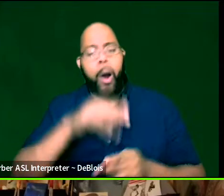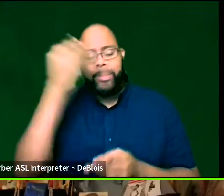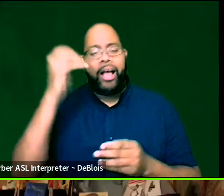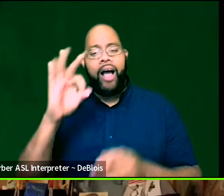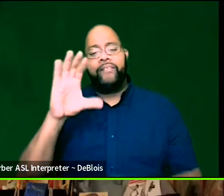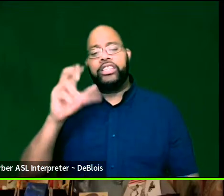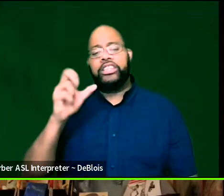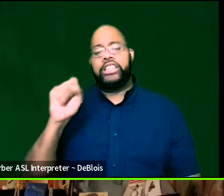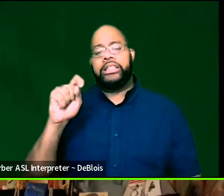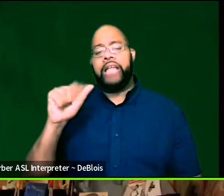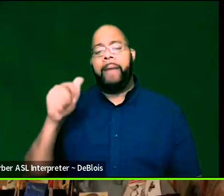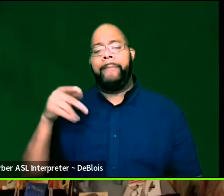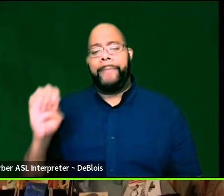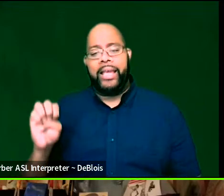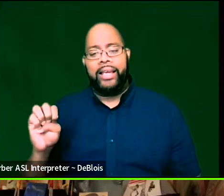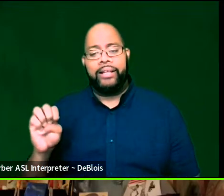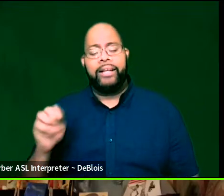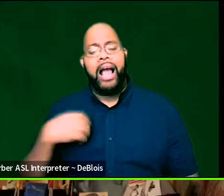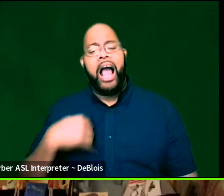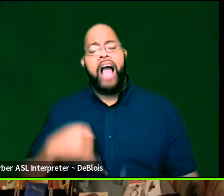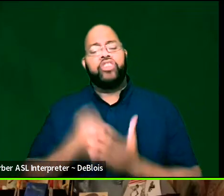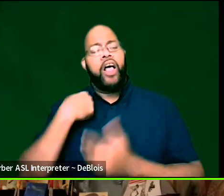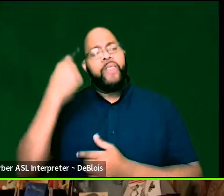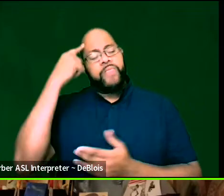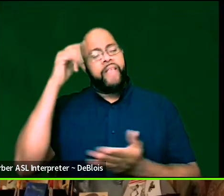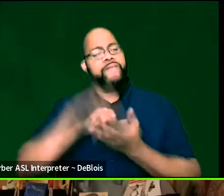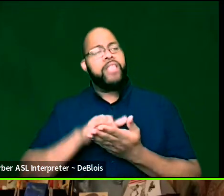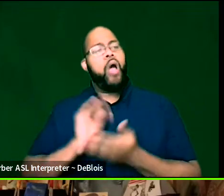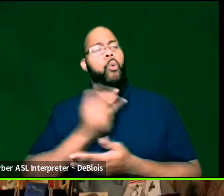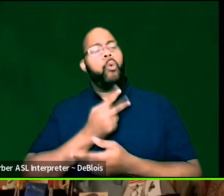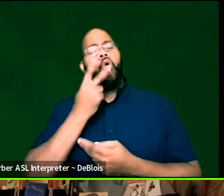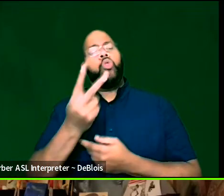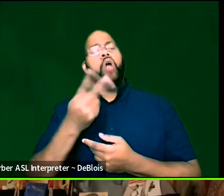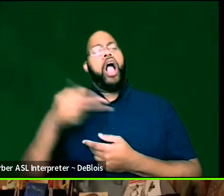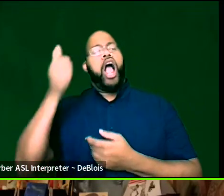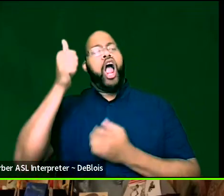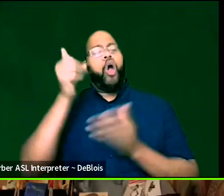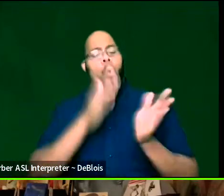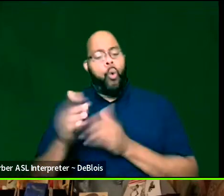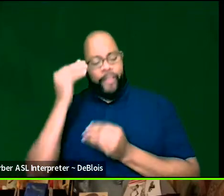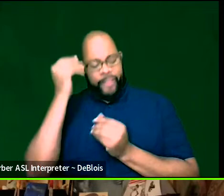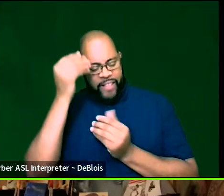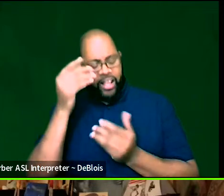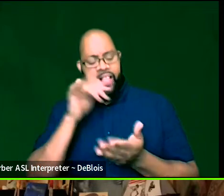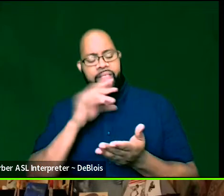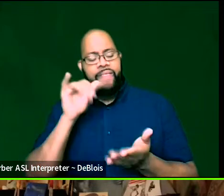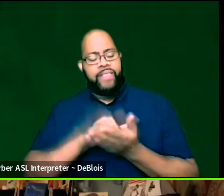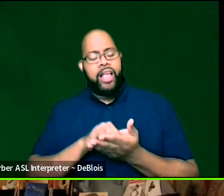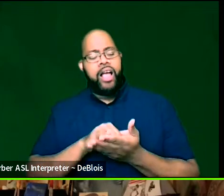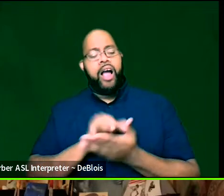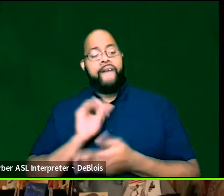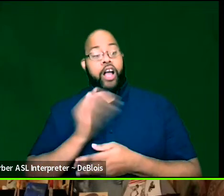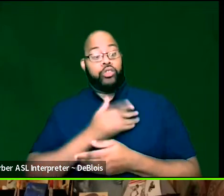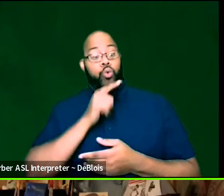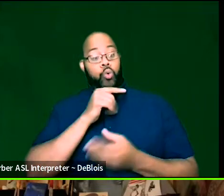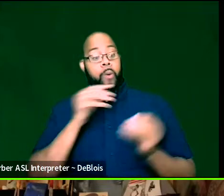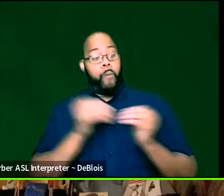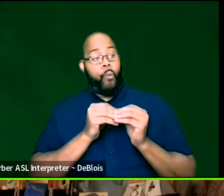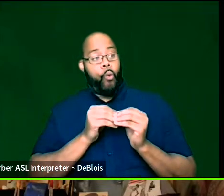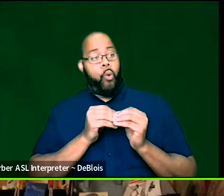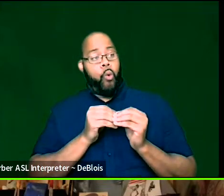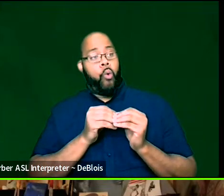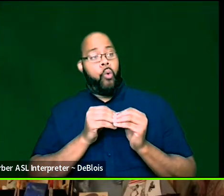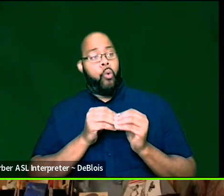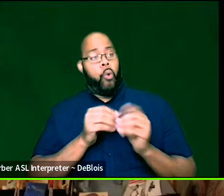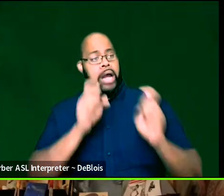the Chesapeake. And I just think that as we look at higher order thinking and those that us that are more gifted,